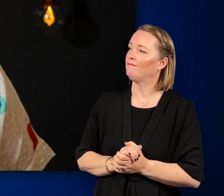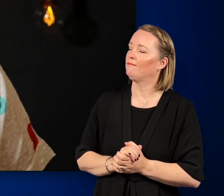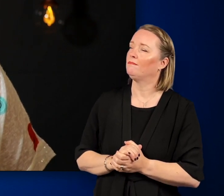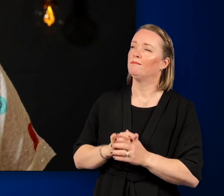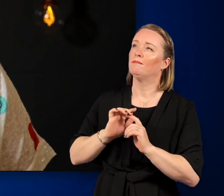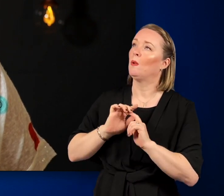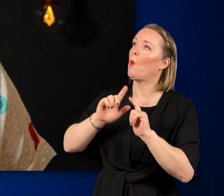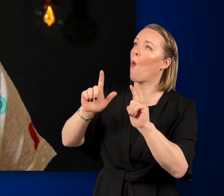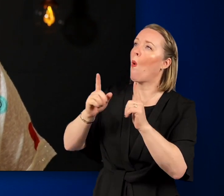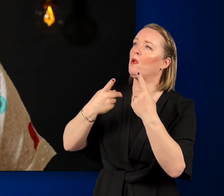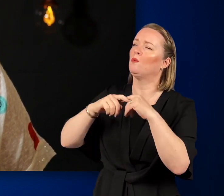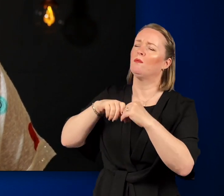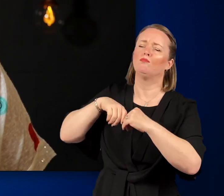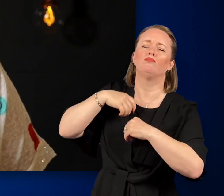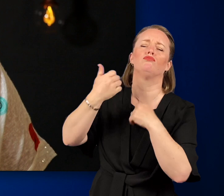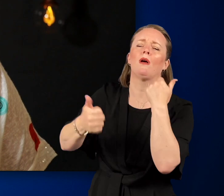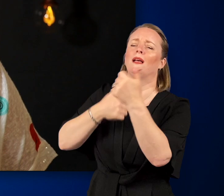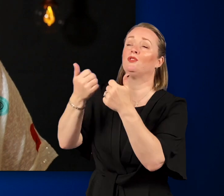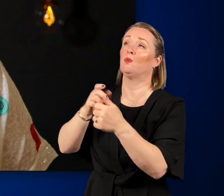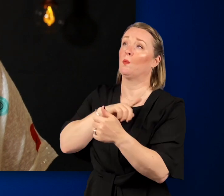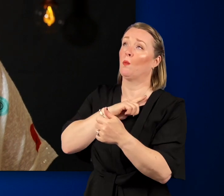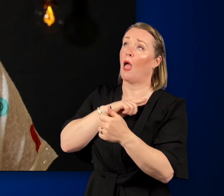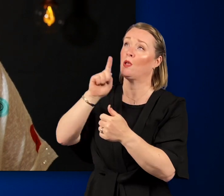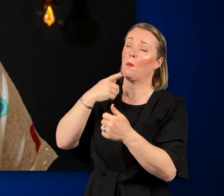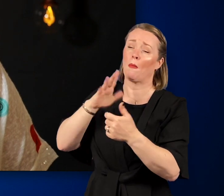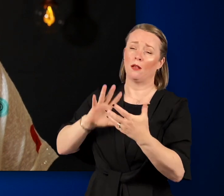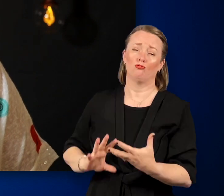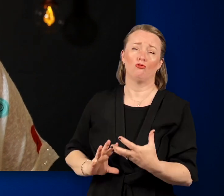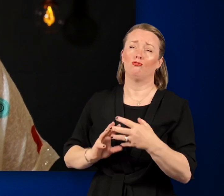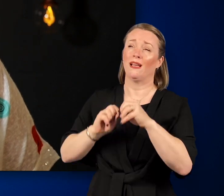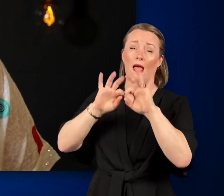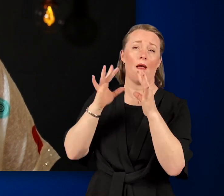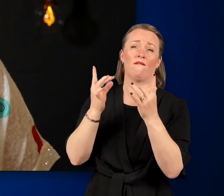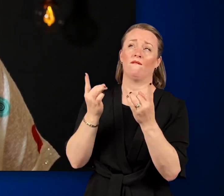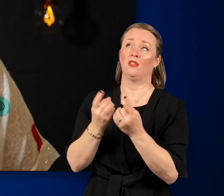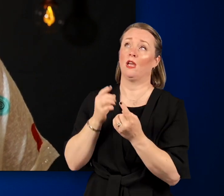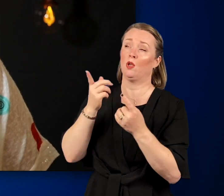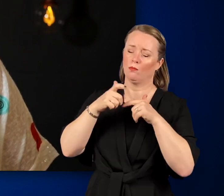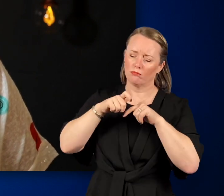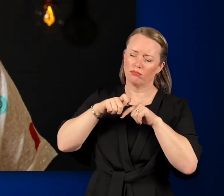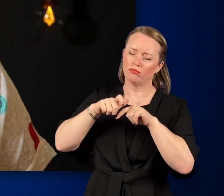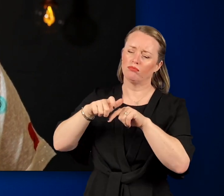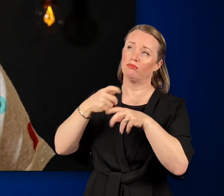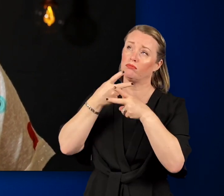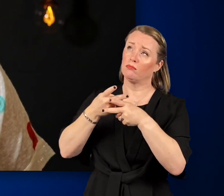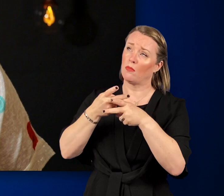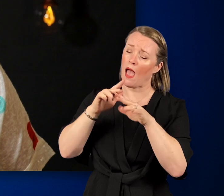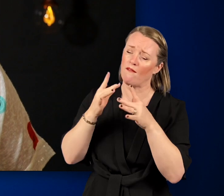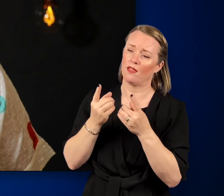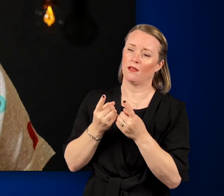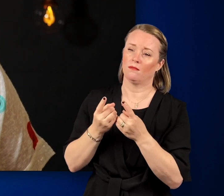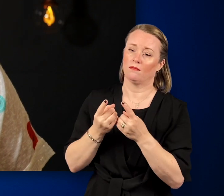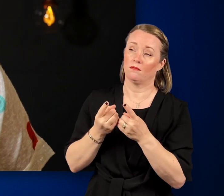Lord, we praise you that you are the creator and the sustainer of all things, that we have